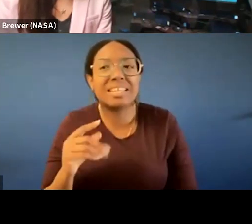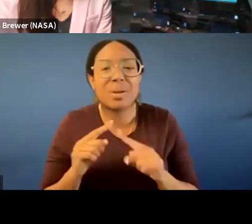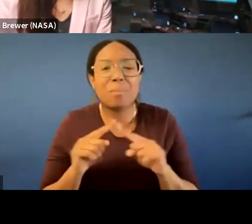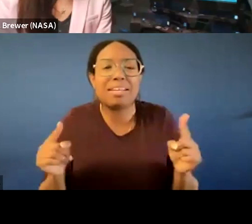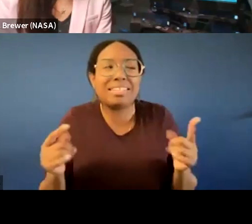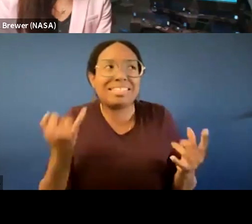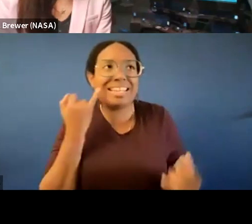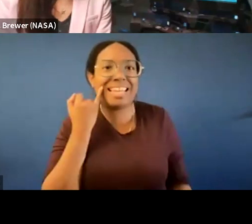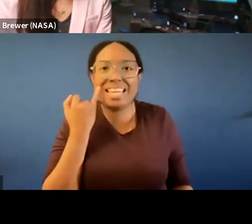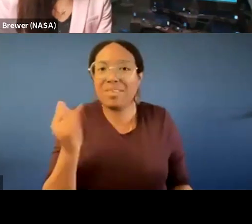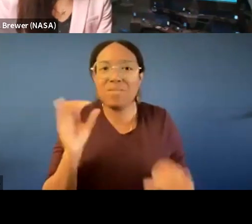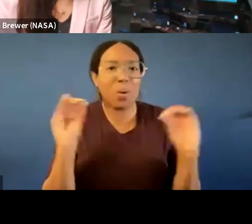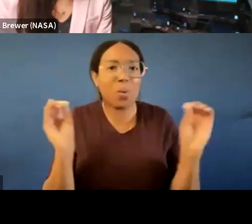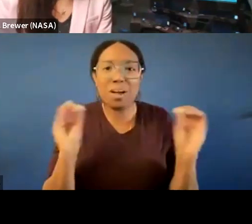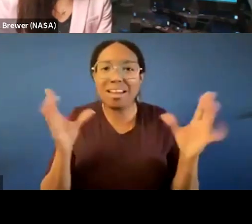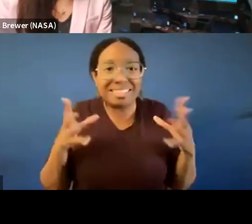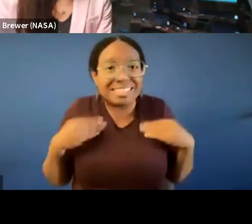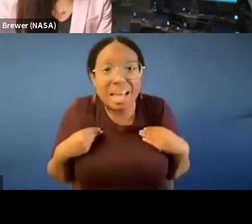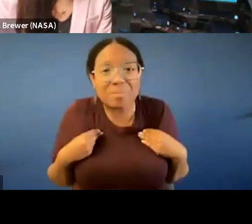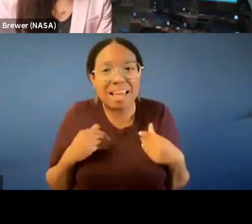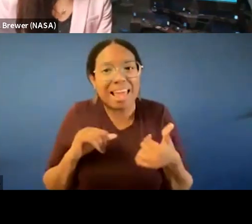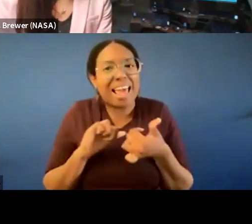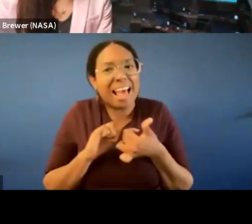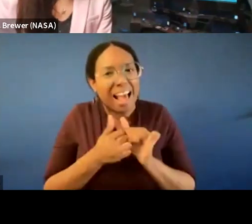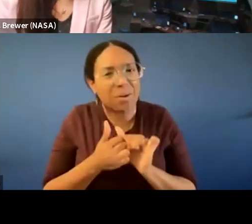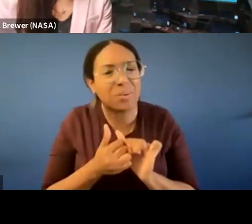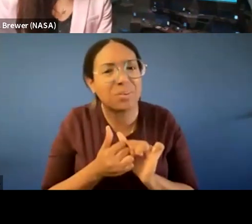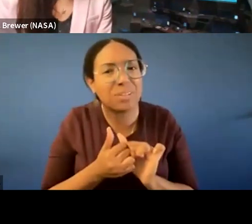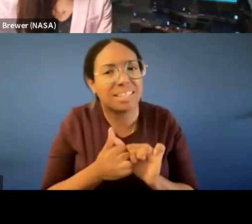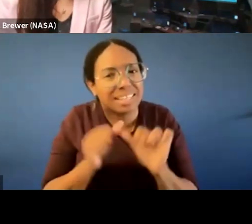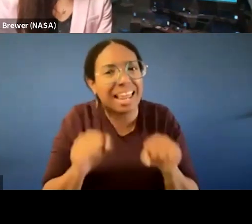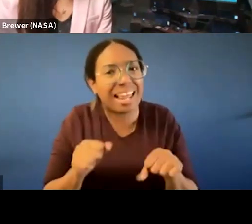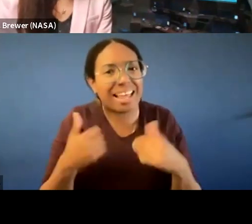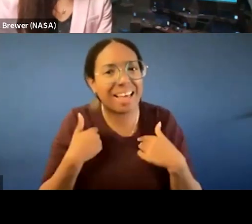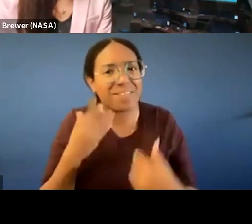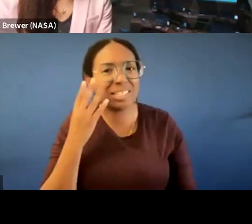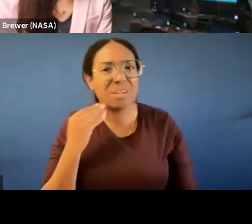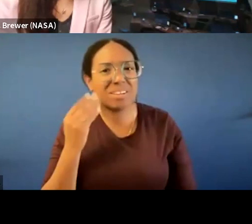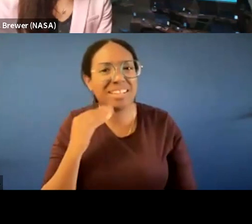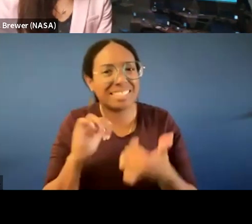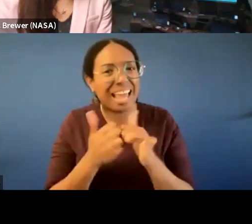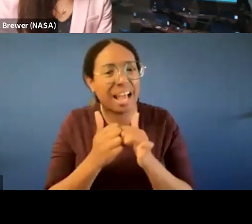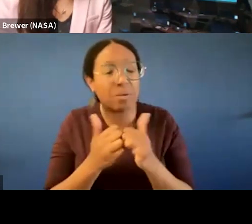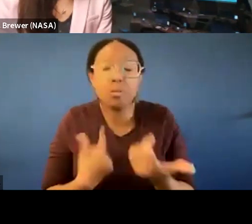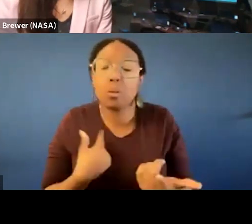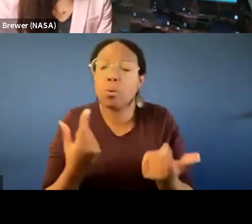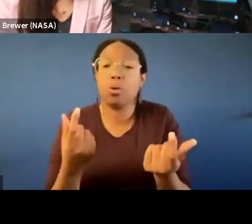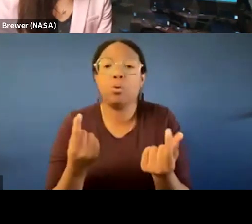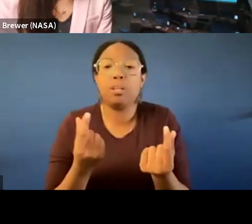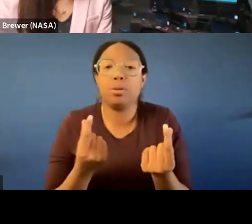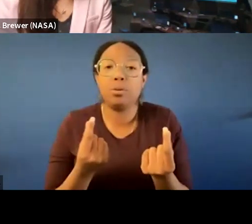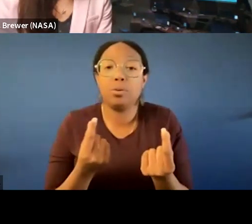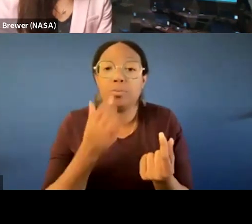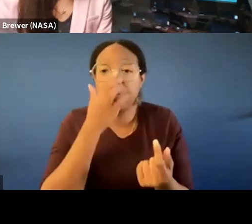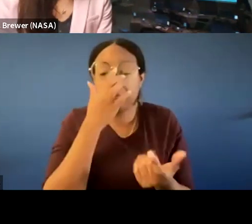had access to the profession, how do you do that, right? So what you have to do sometimes, and what I did,